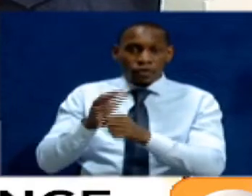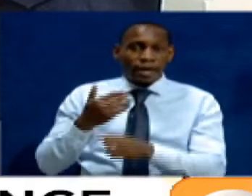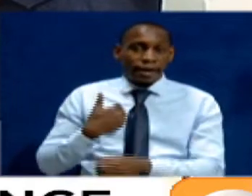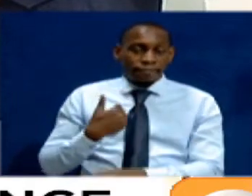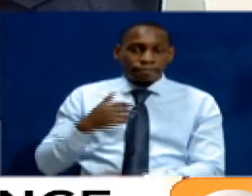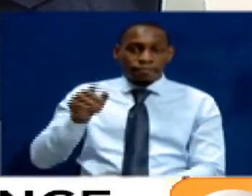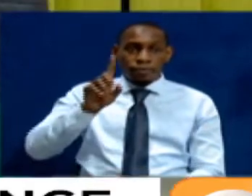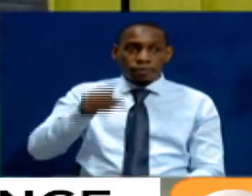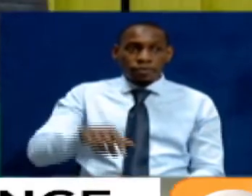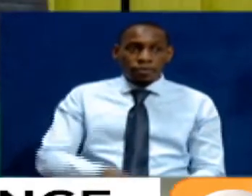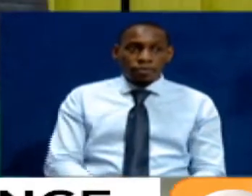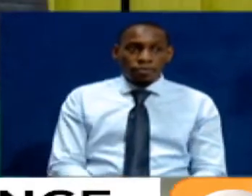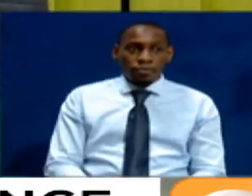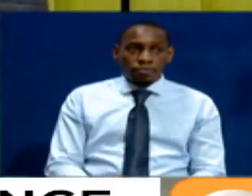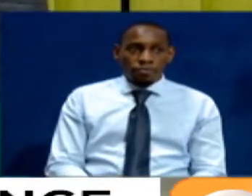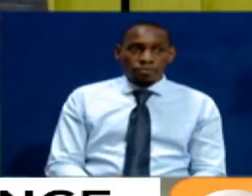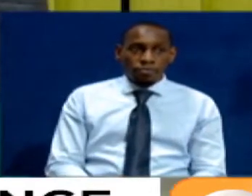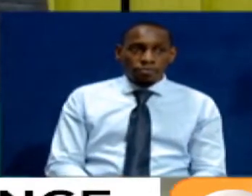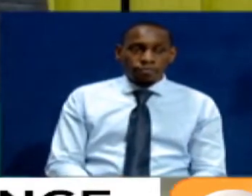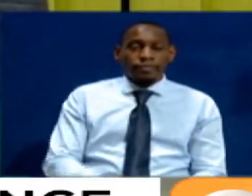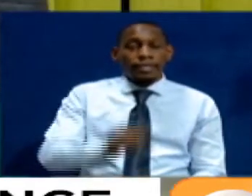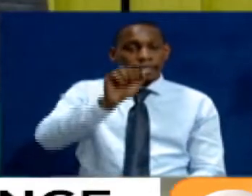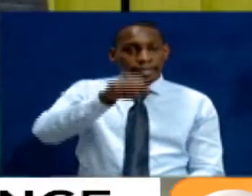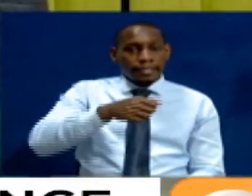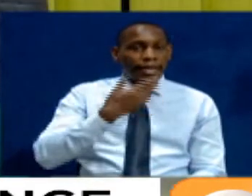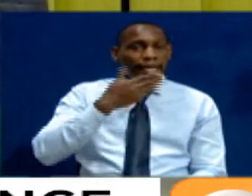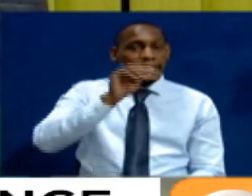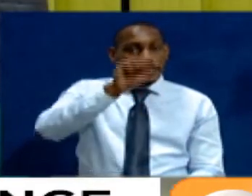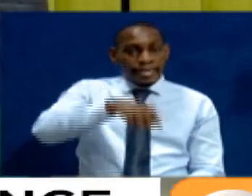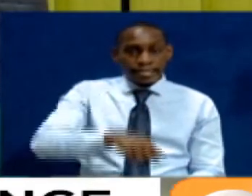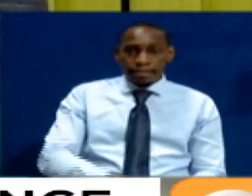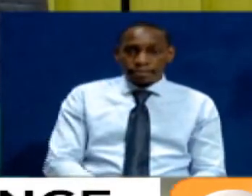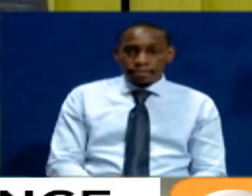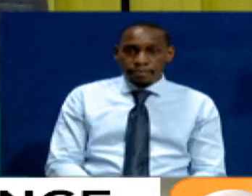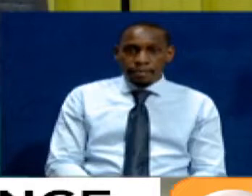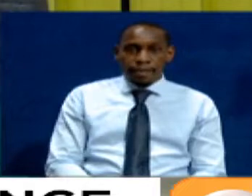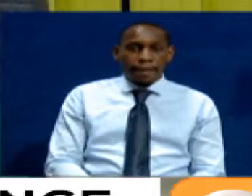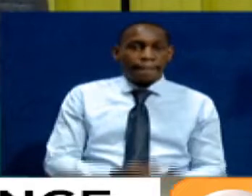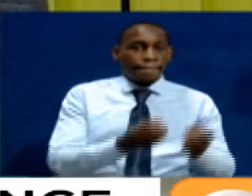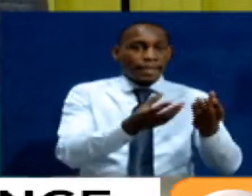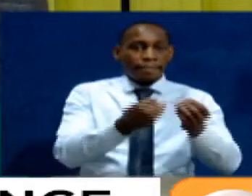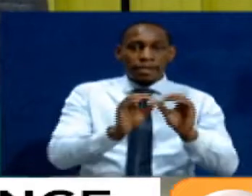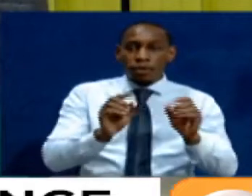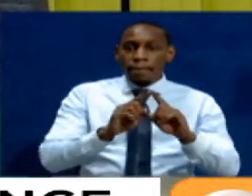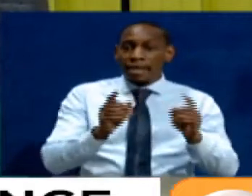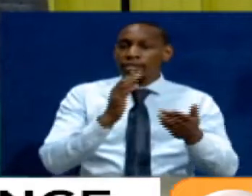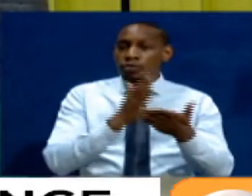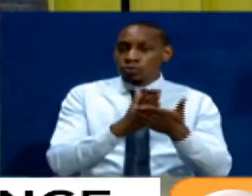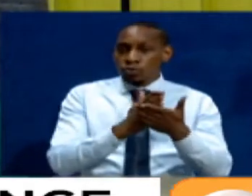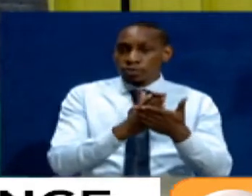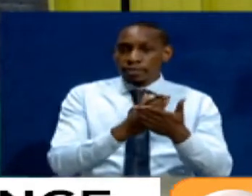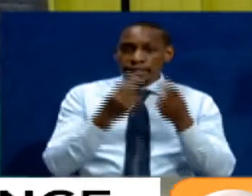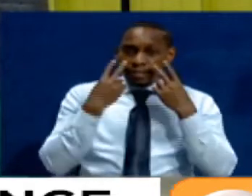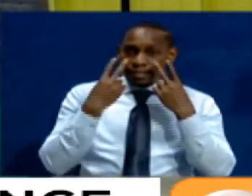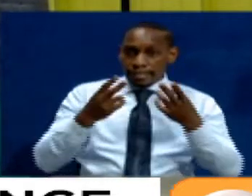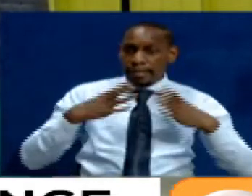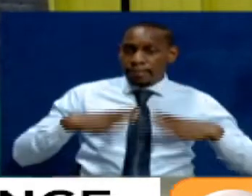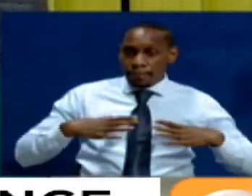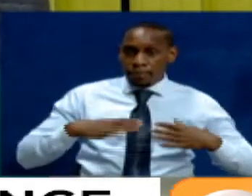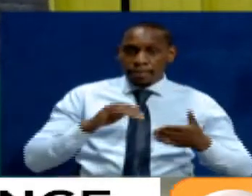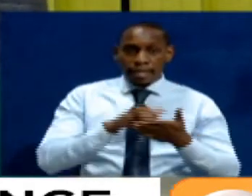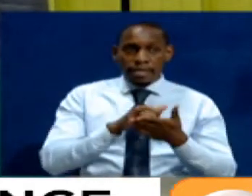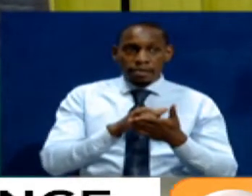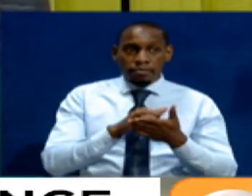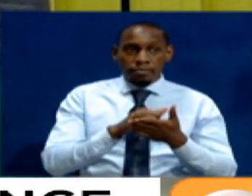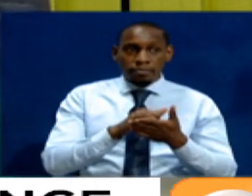COVID? Yes, the answer is yes, Jeff. There are not many, but yes, it's true. I have seen people